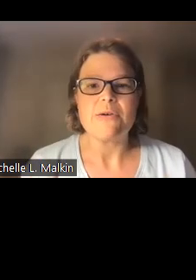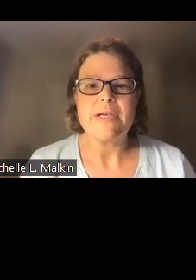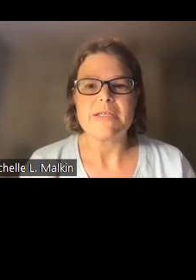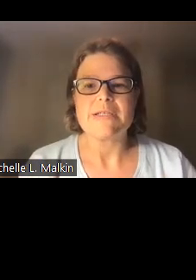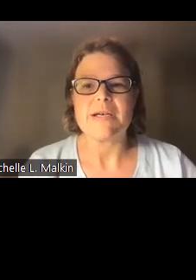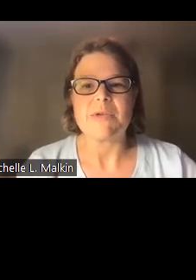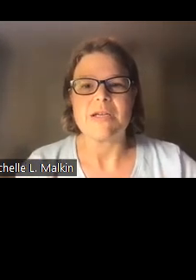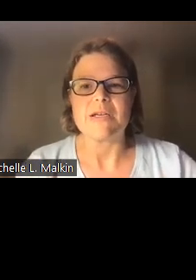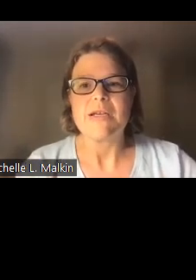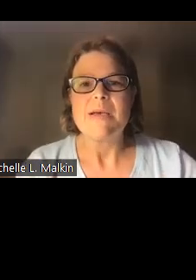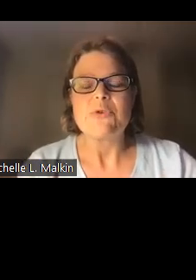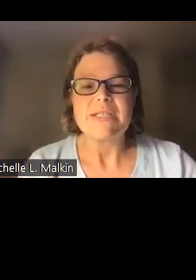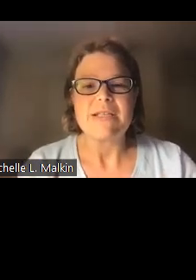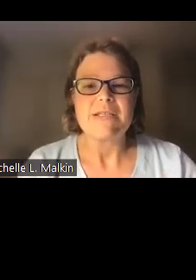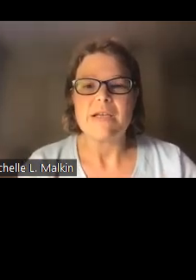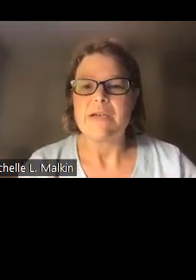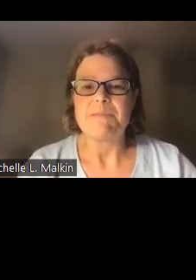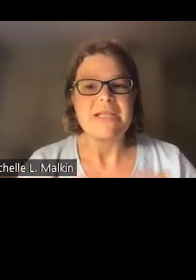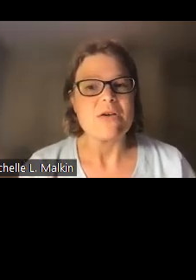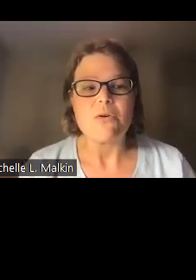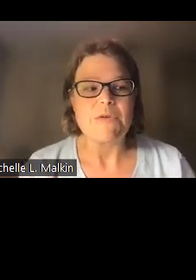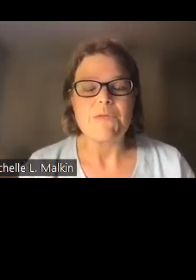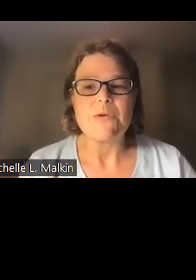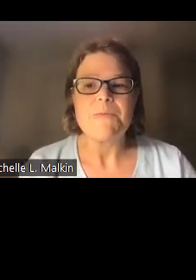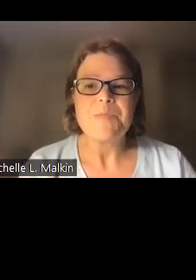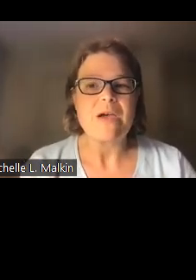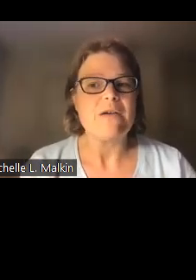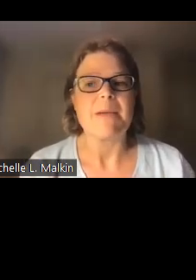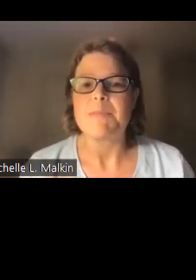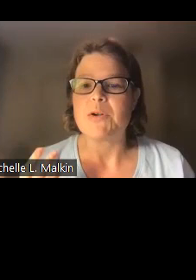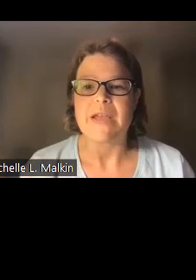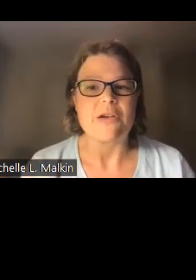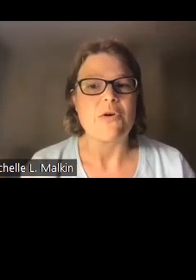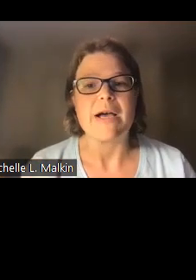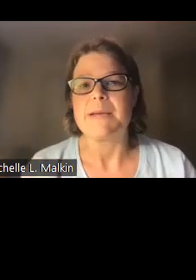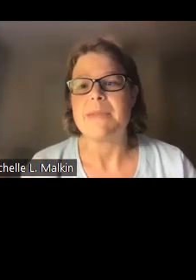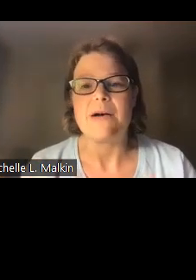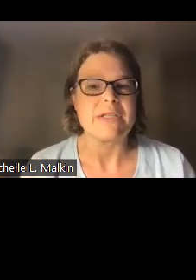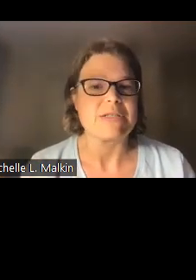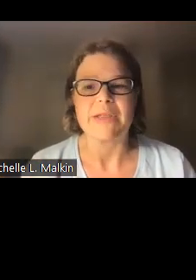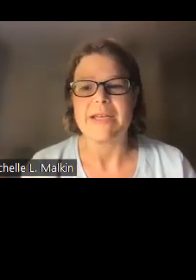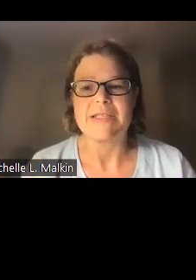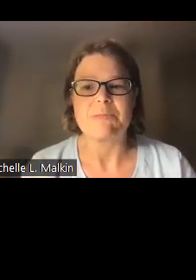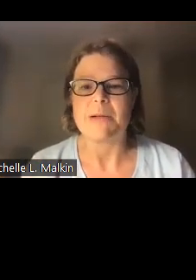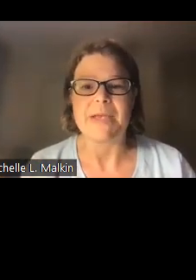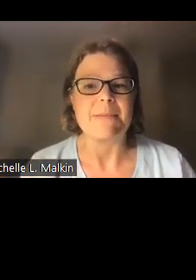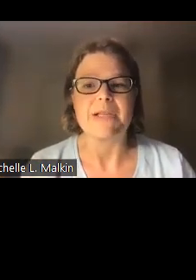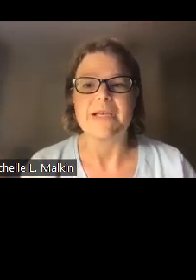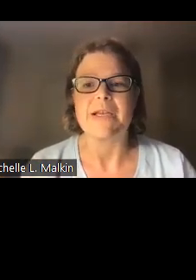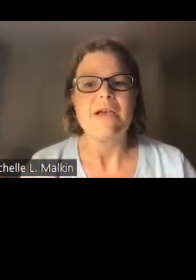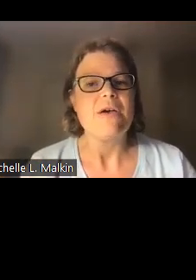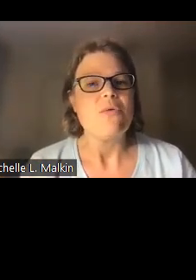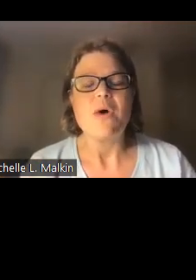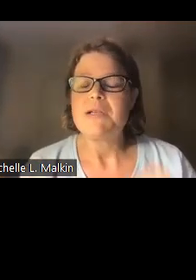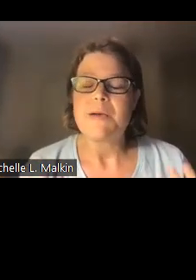to go is I'm going to present a basic overview of gambling motivated crime, how it's related to problem